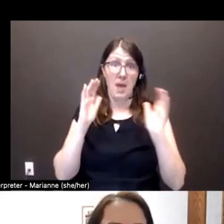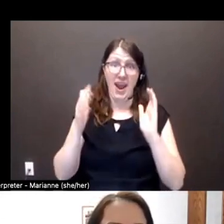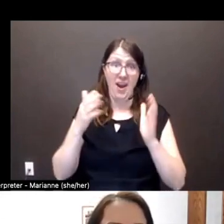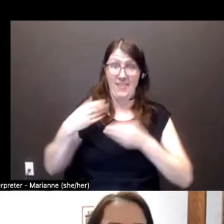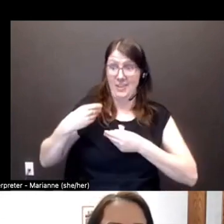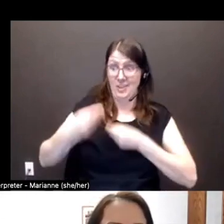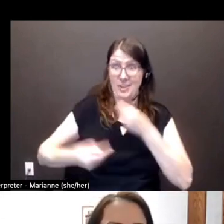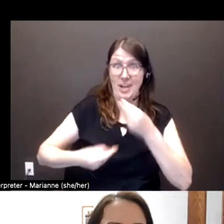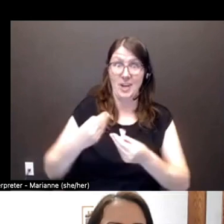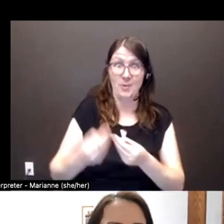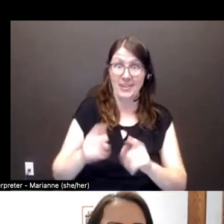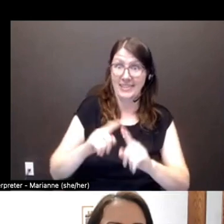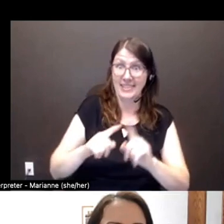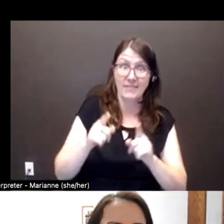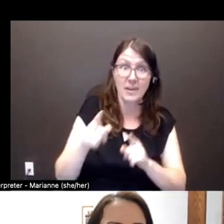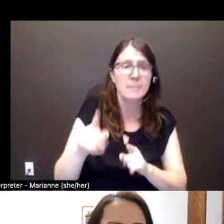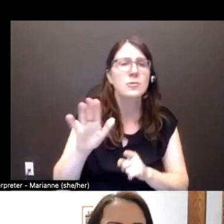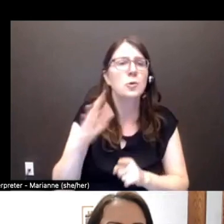or TikTok?